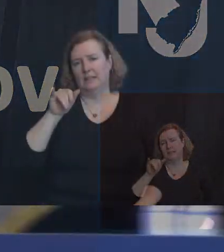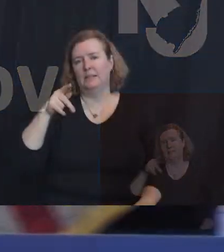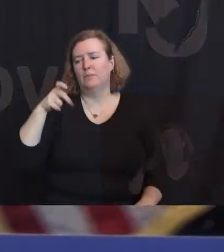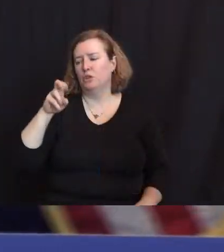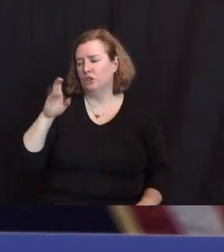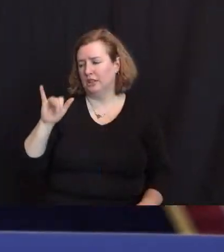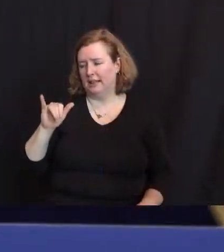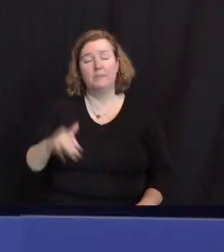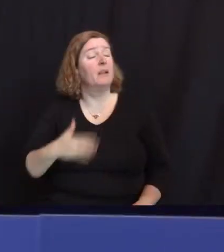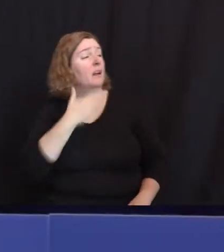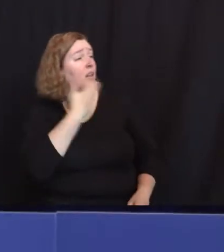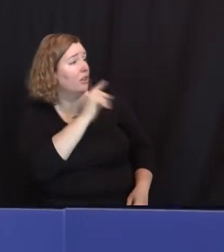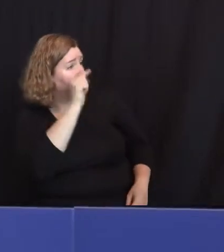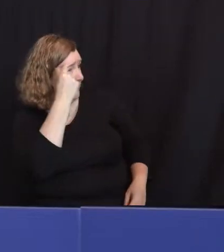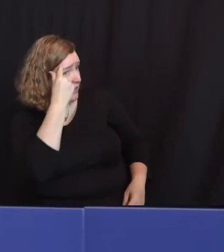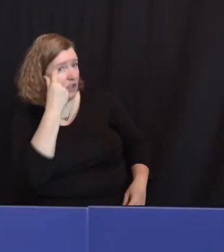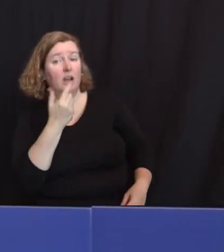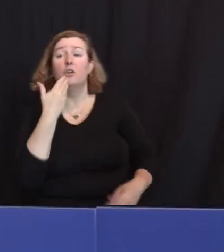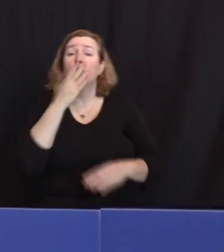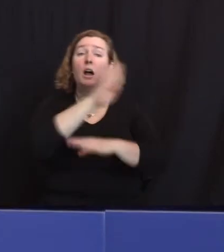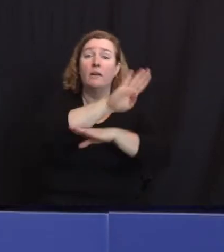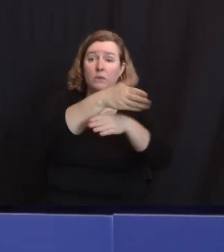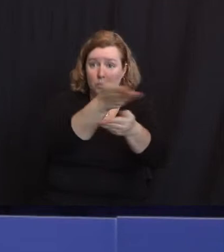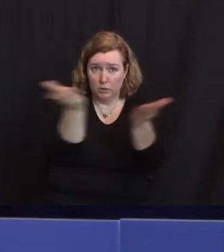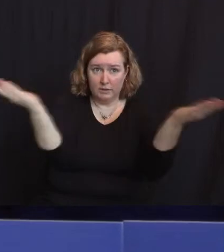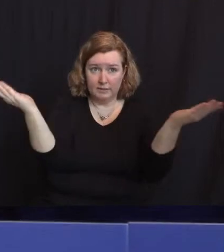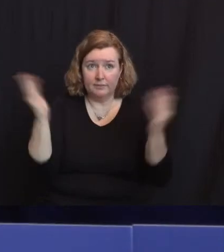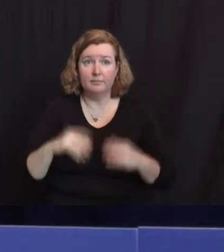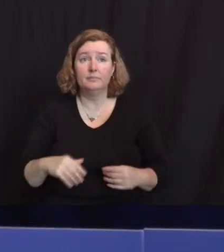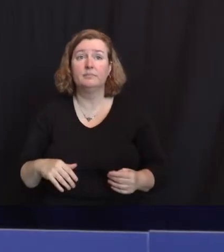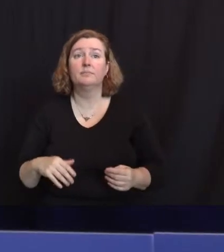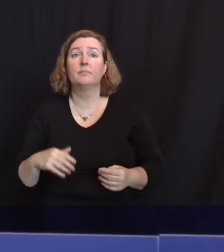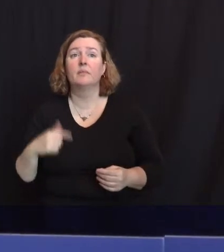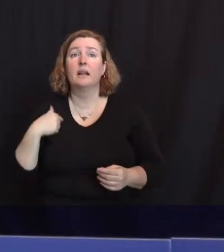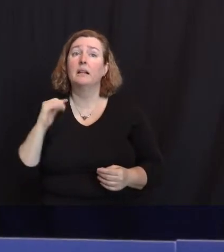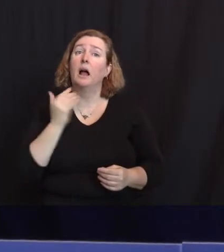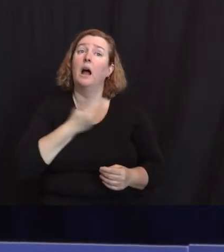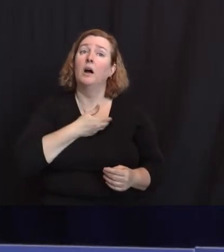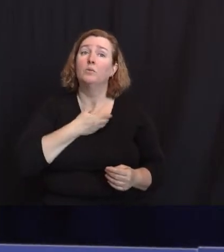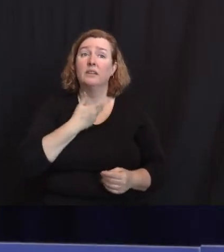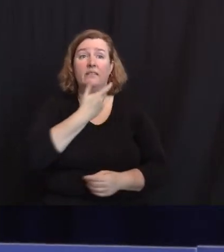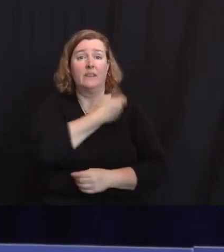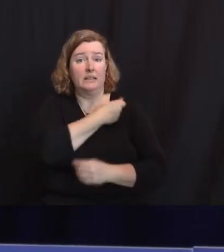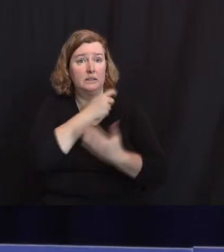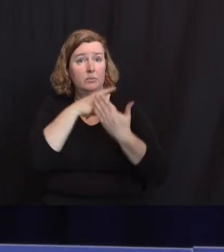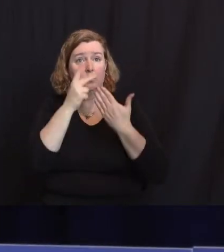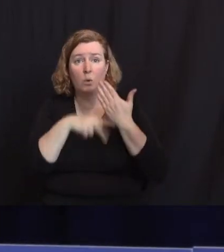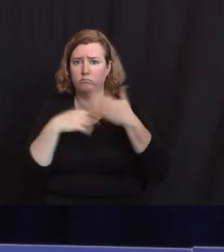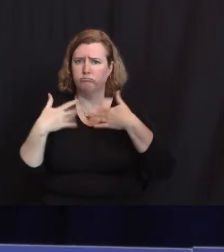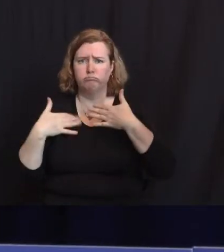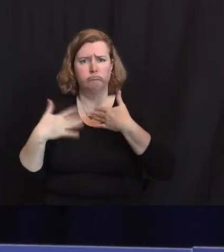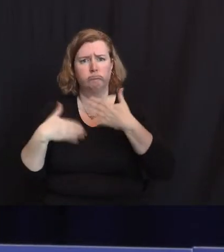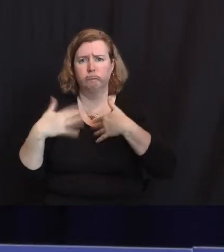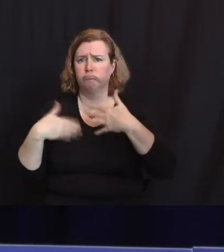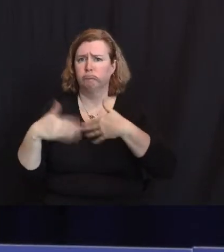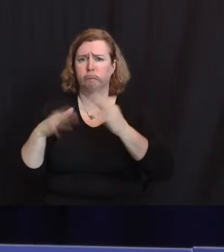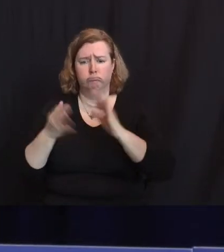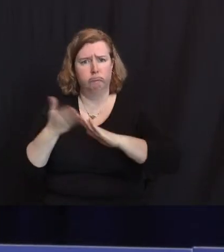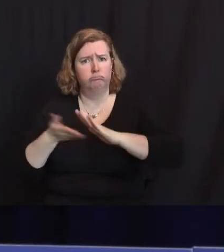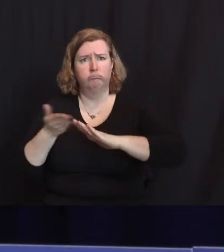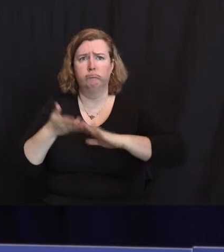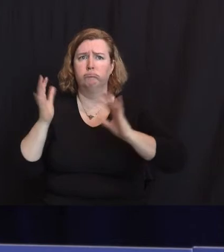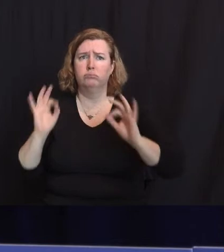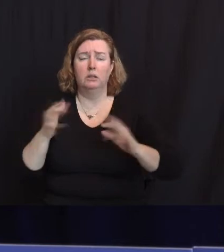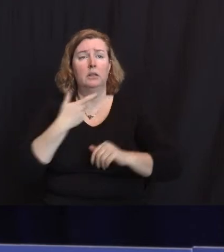Governor. Excuse me, and good afternoon. Well, the state's vaccination program continues to progress in our state. The